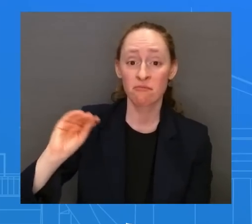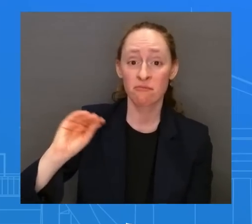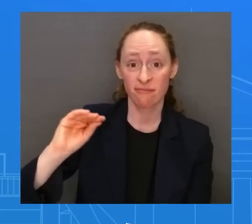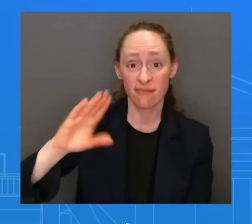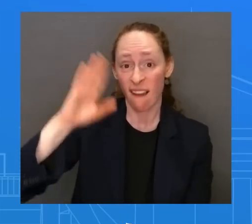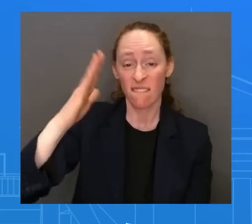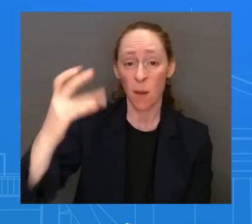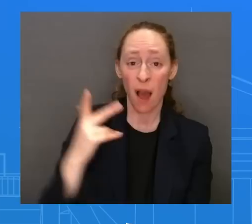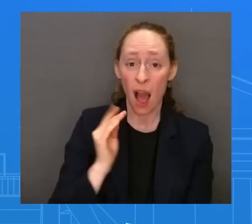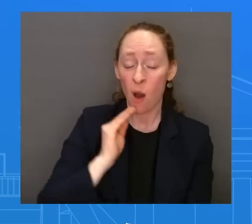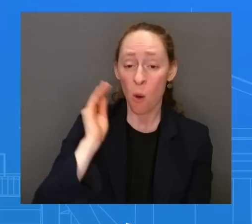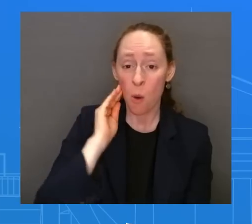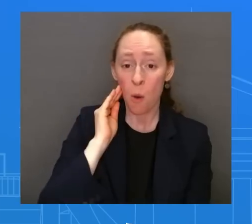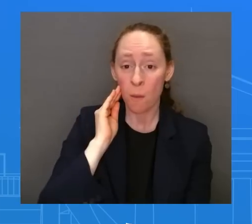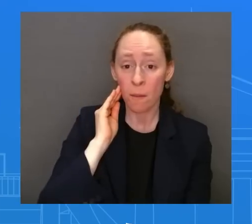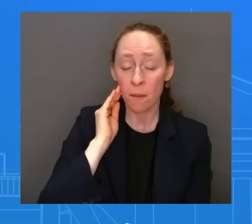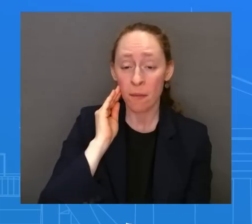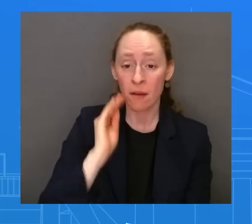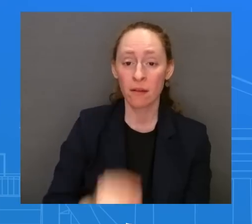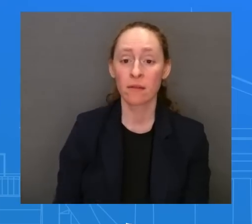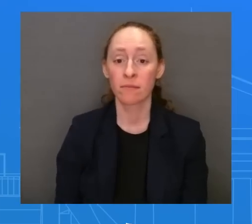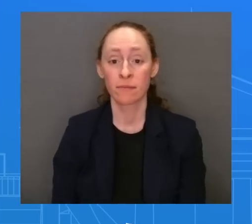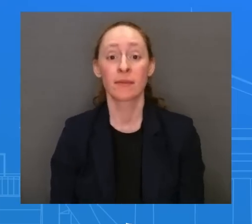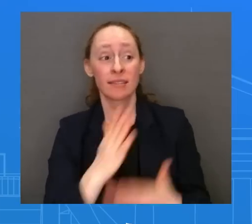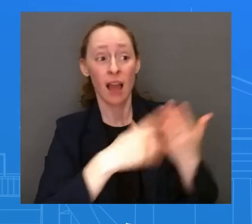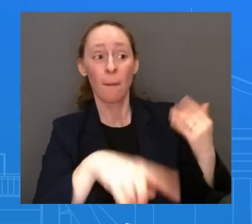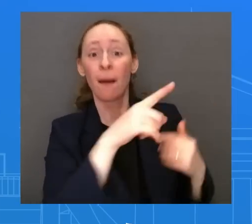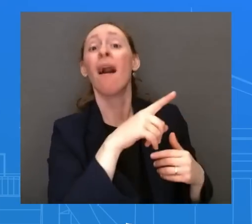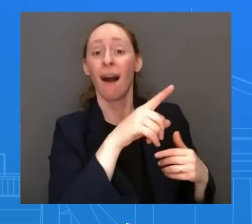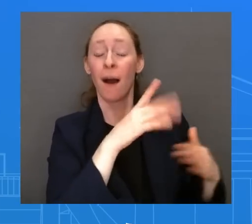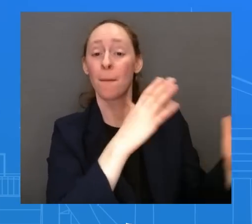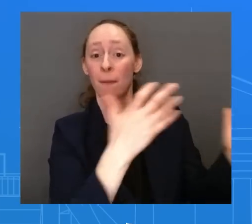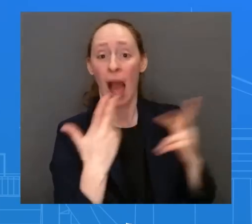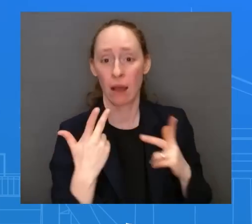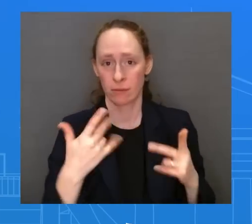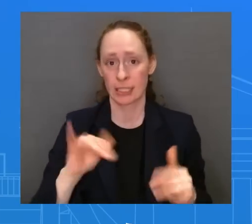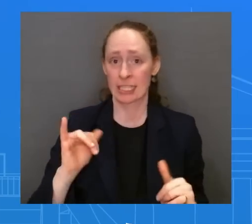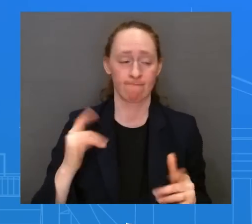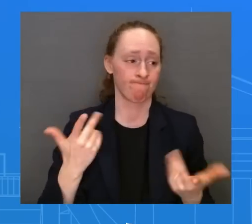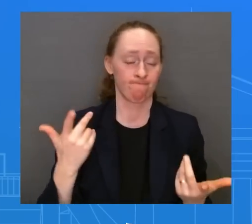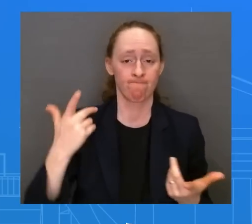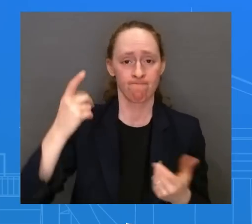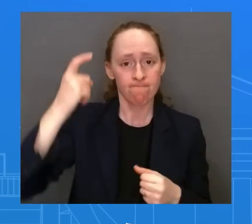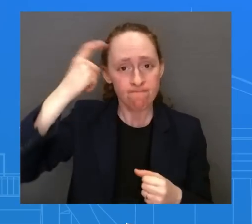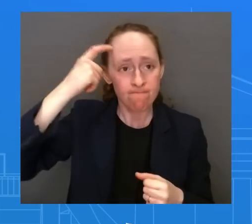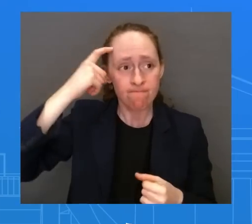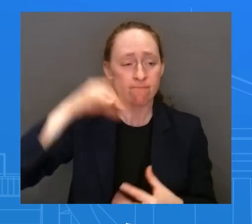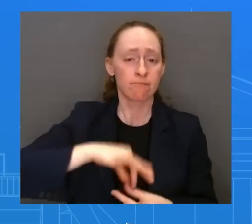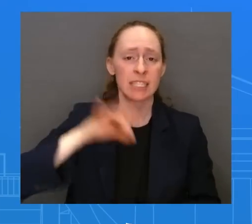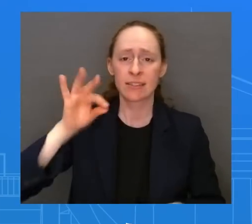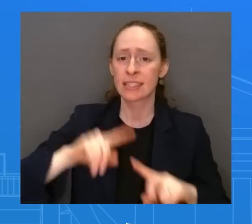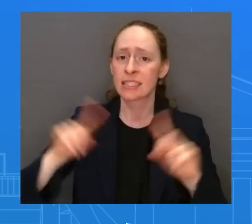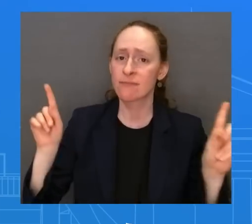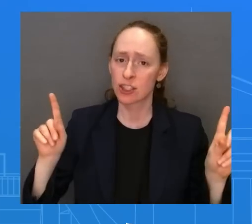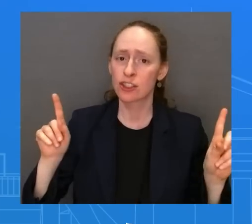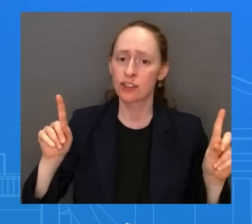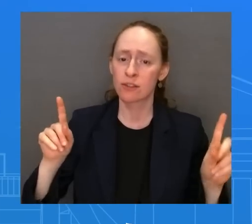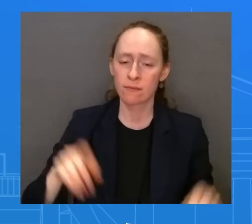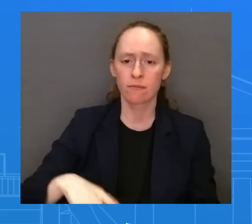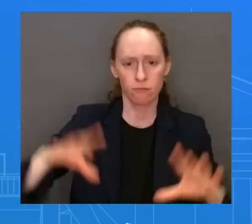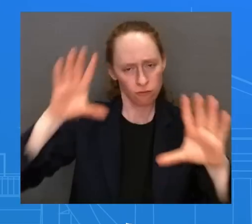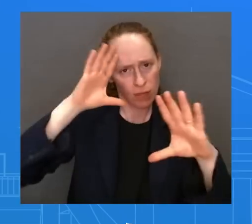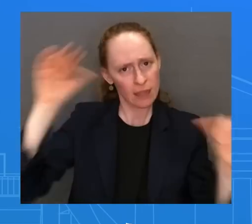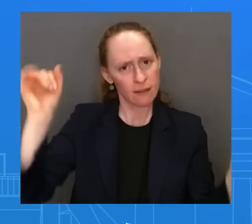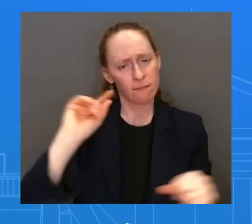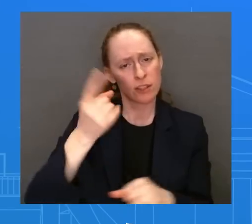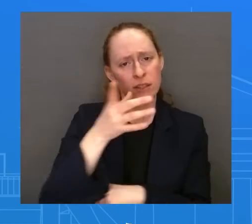lady understand that and respect that and they should know that they'll always have the commitment of the commander achieve in the respect of the country for doing that data